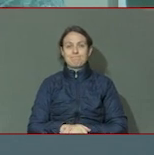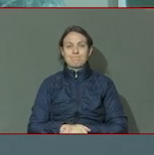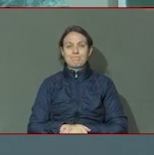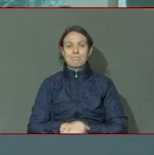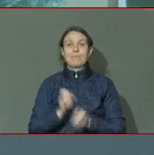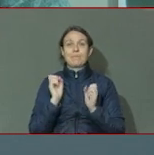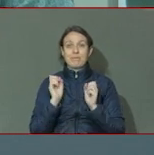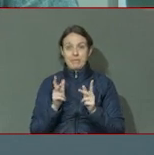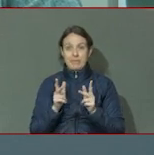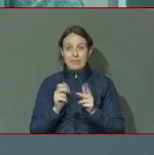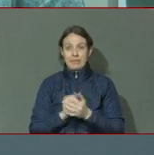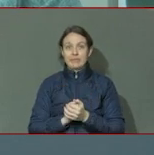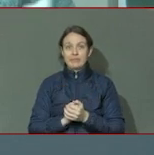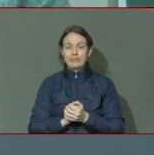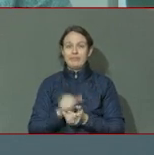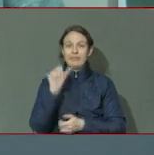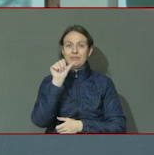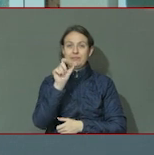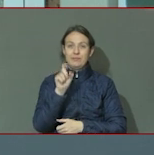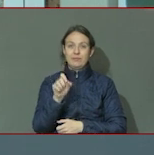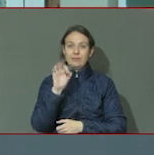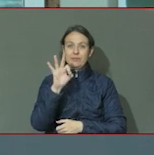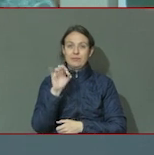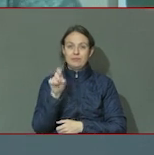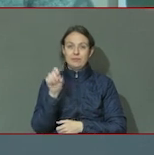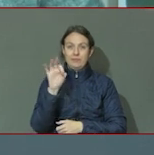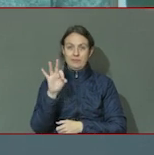Okay, so let's look at 6.3.3.